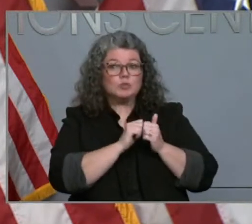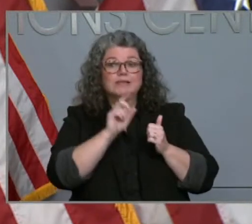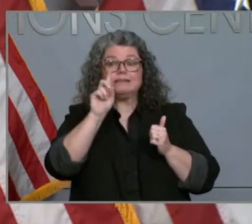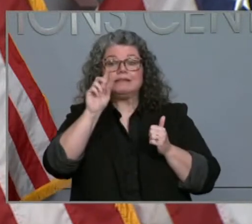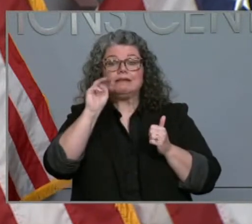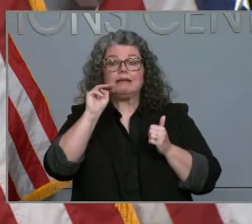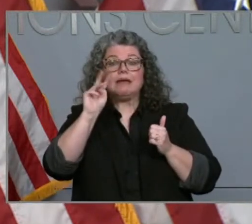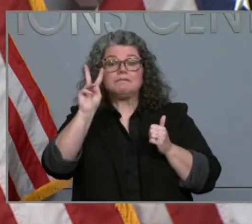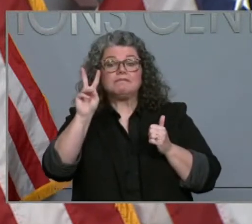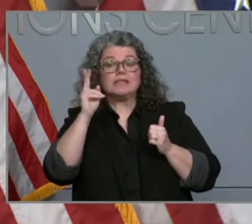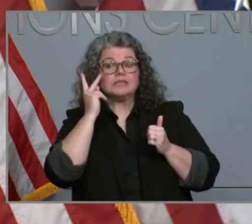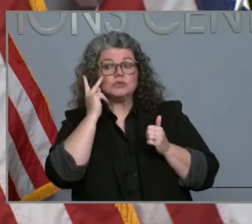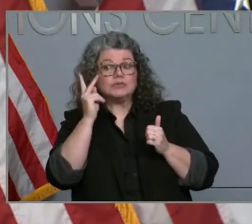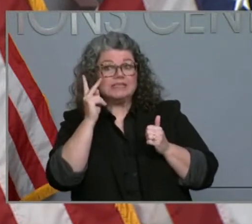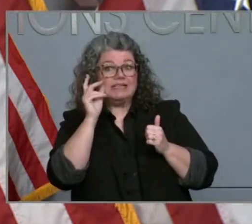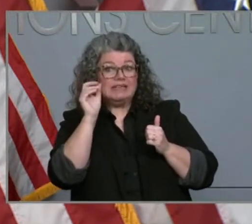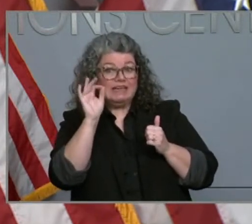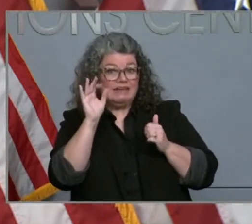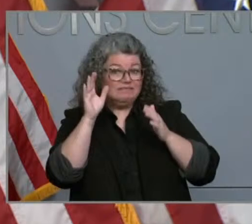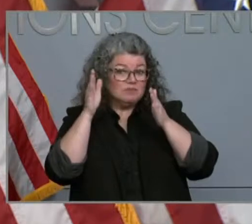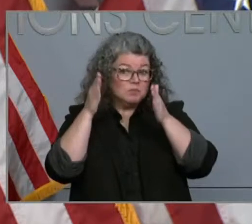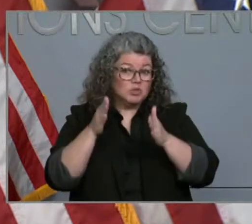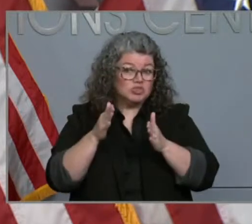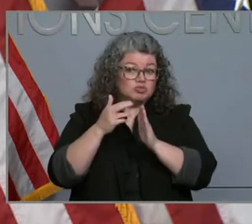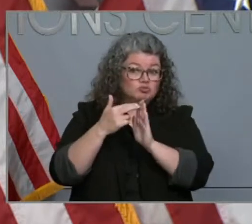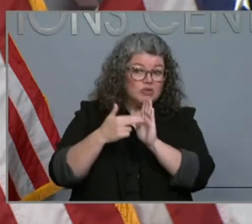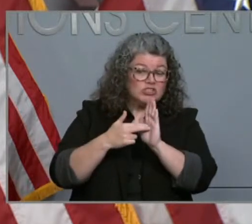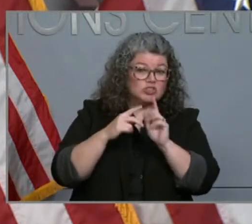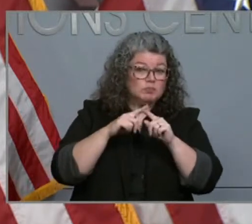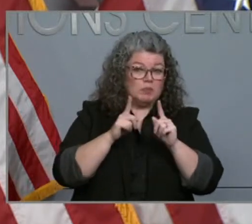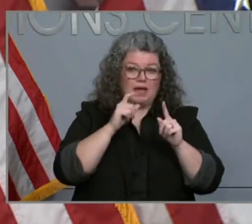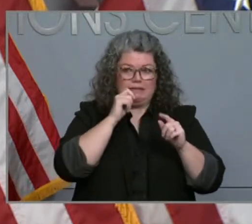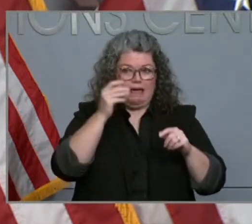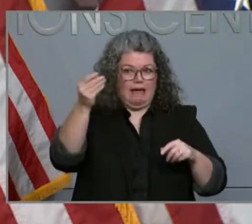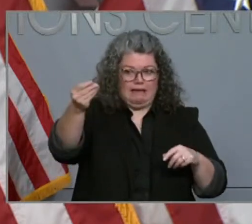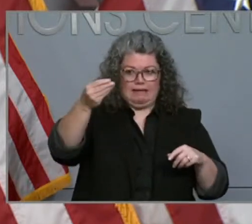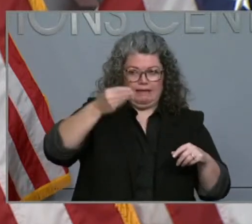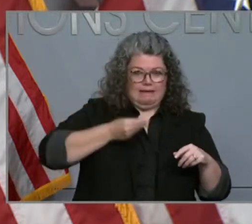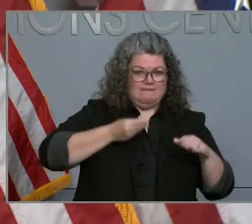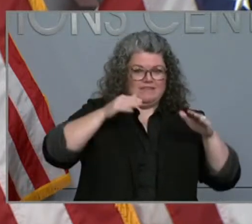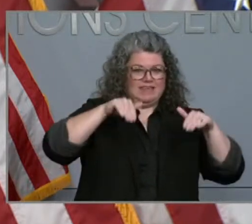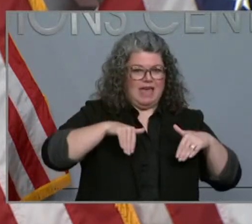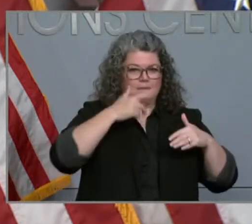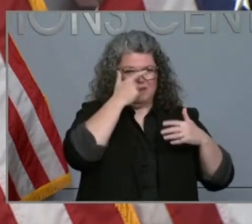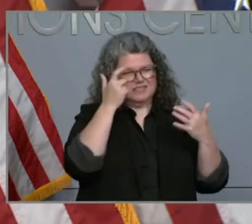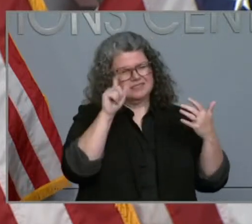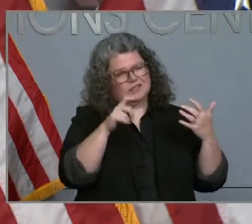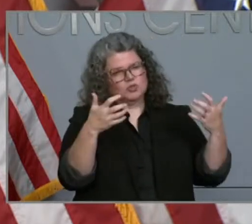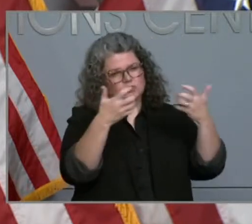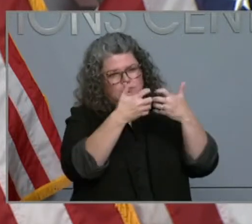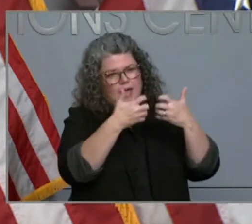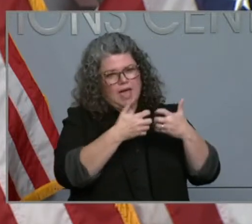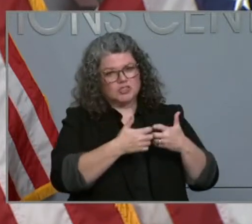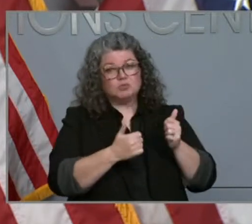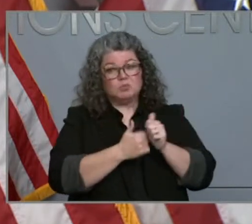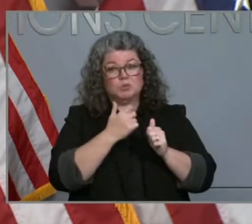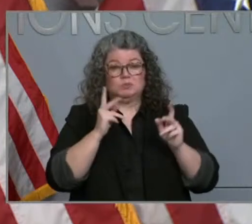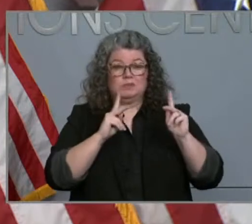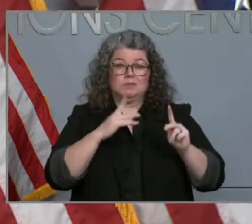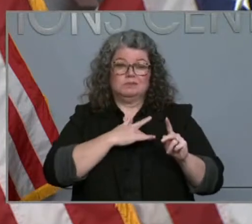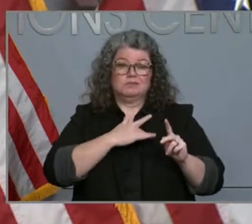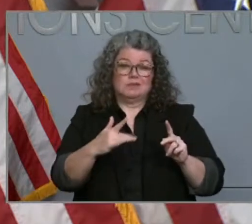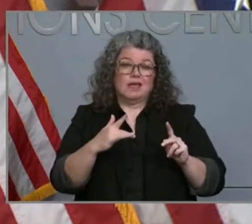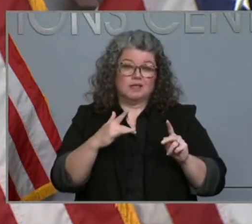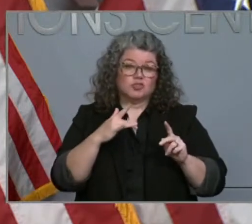DMV to determine if someone did attempt to register and that just didn't process over to us, since that's the way most people do register to vote is